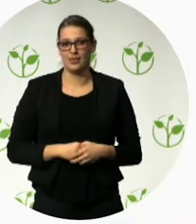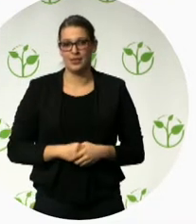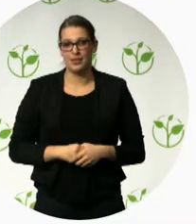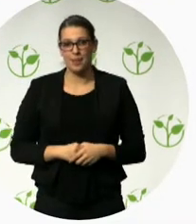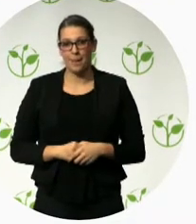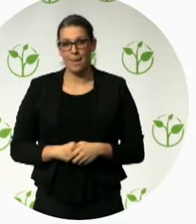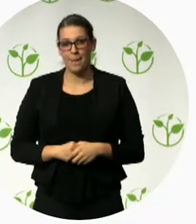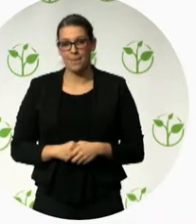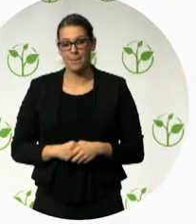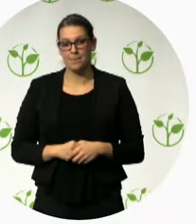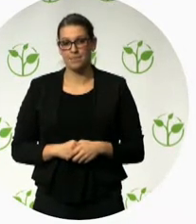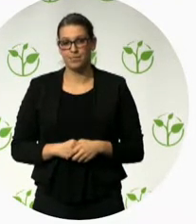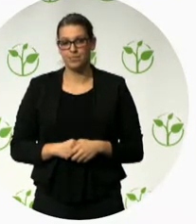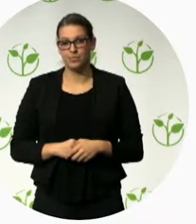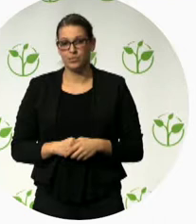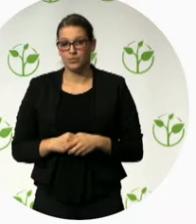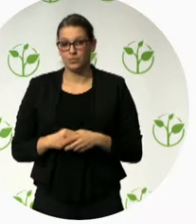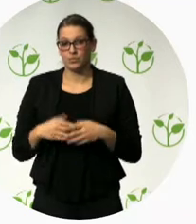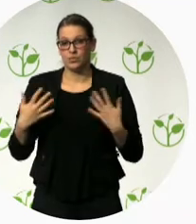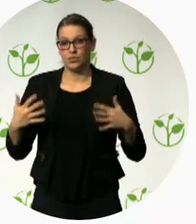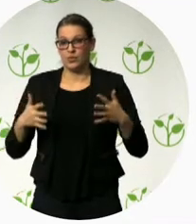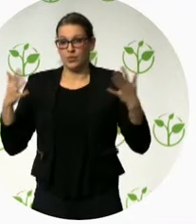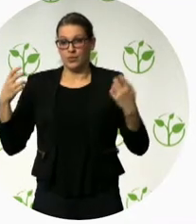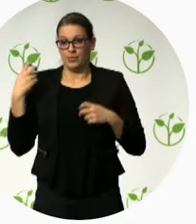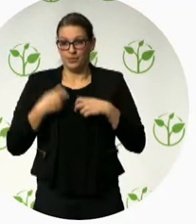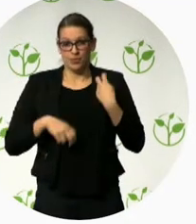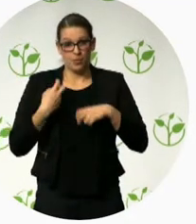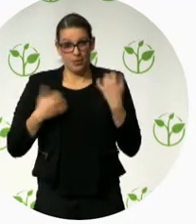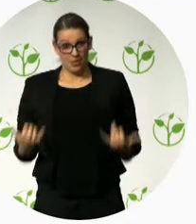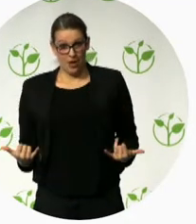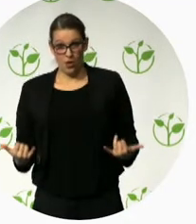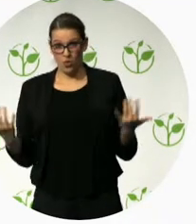data. And disability is very, you know, challenging because